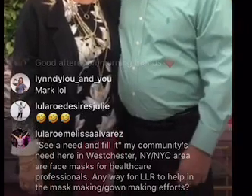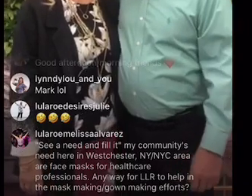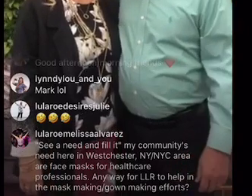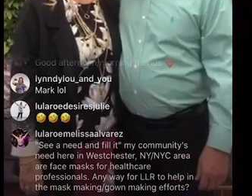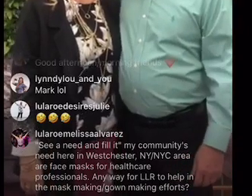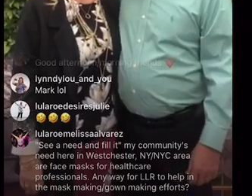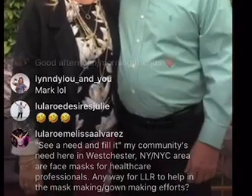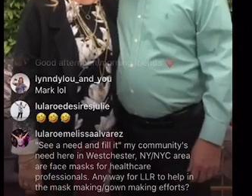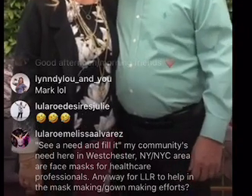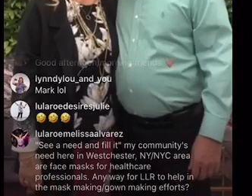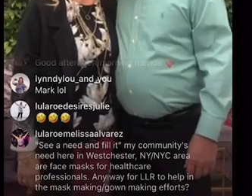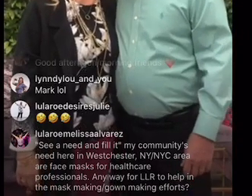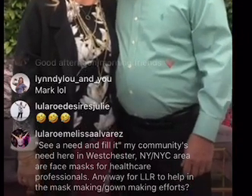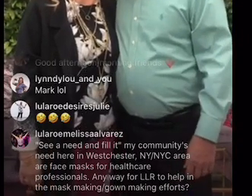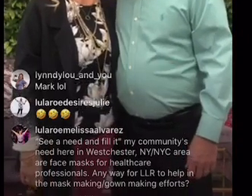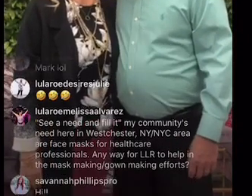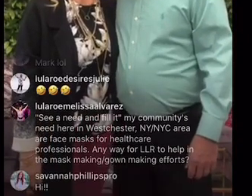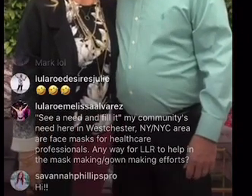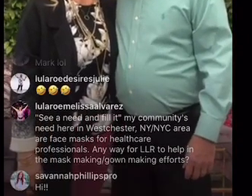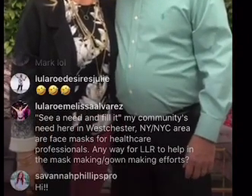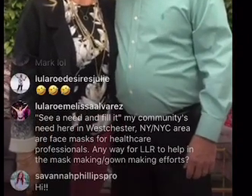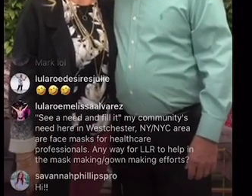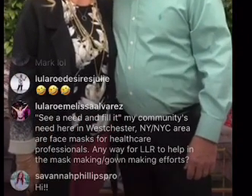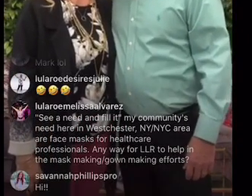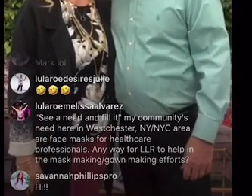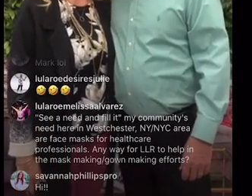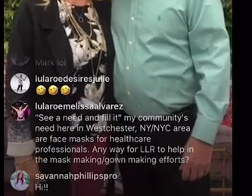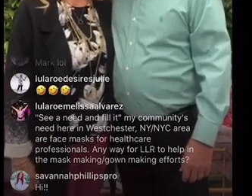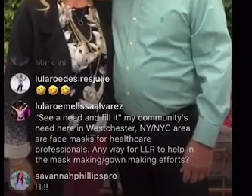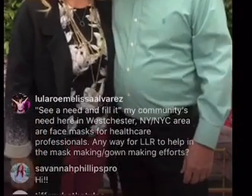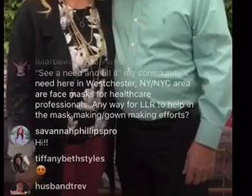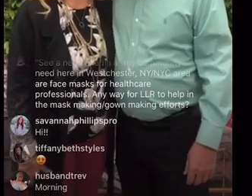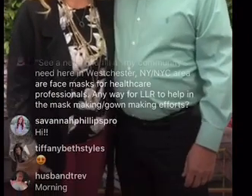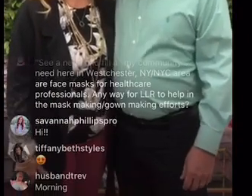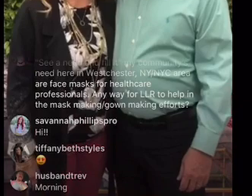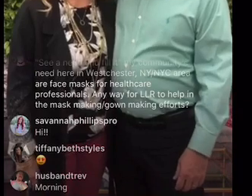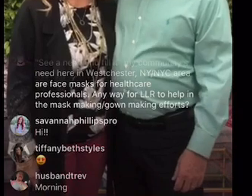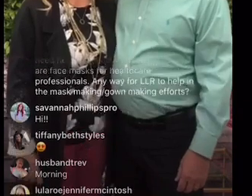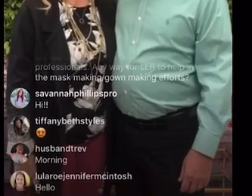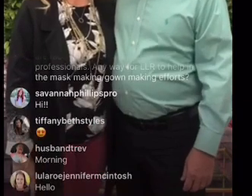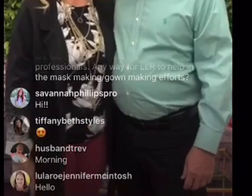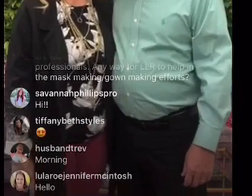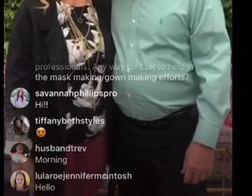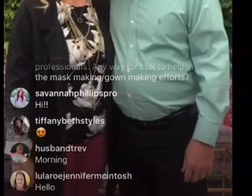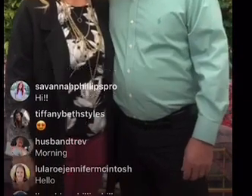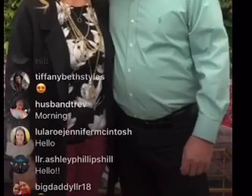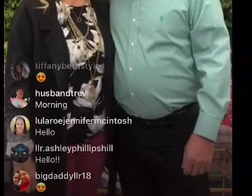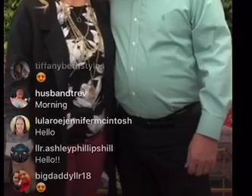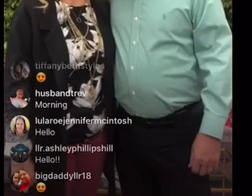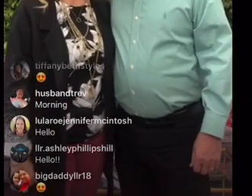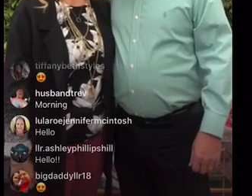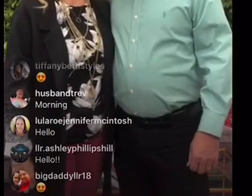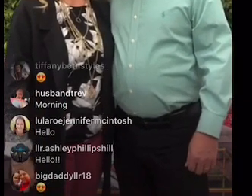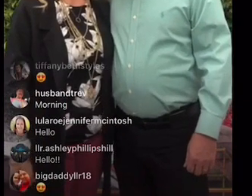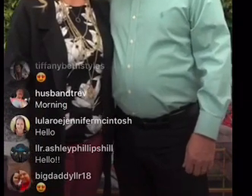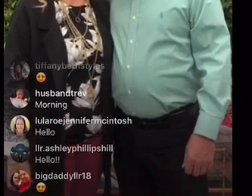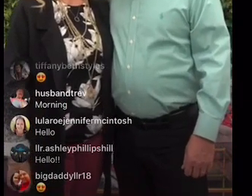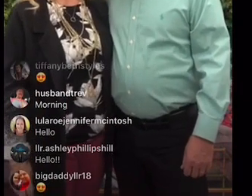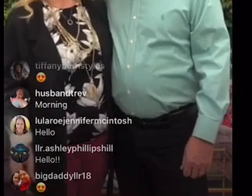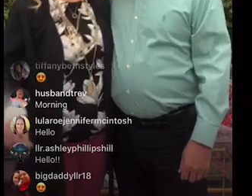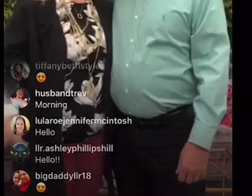Well, we're lovers. Let's kiss. You guys, welcome to the LuLaRoe show. This is Mark and Deanne doing their jig and